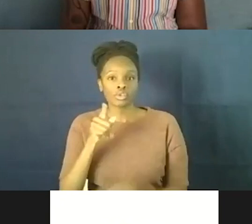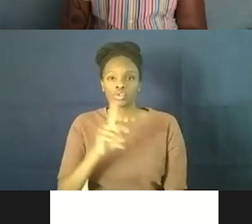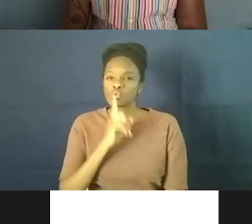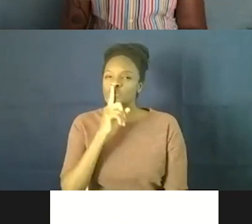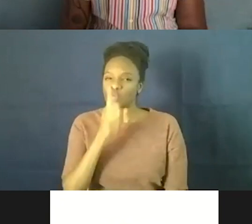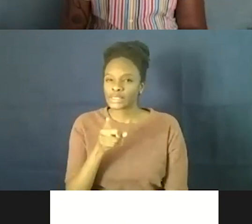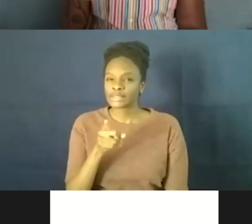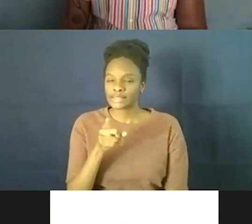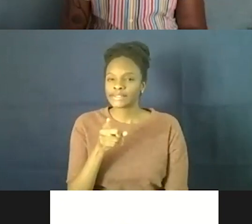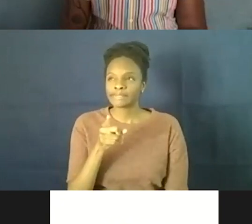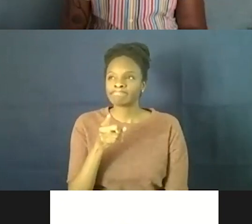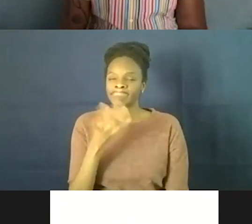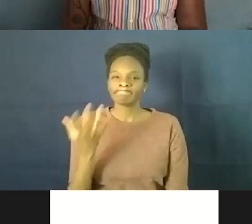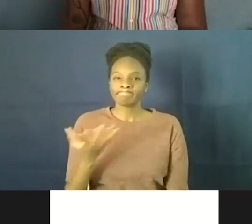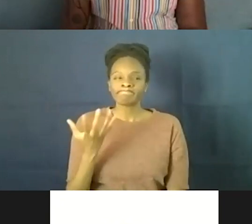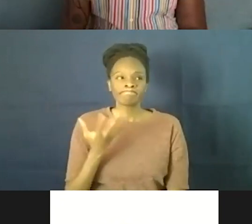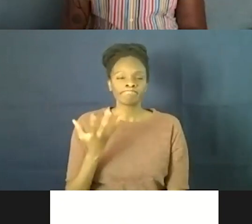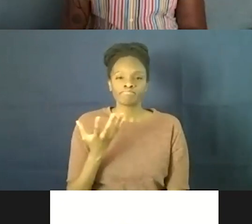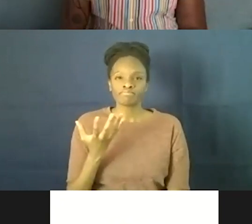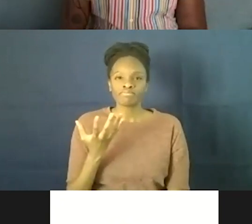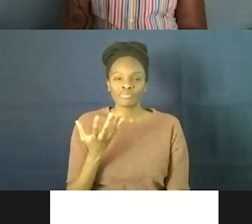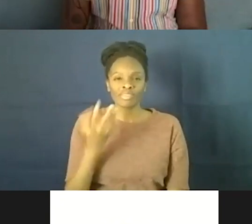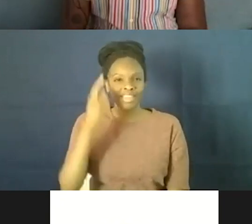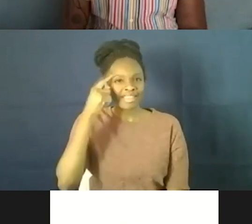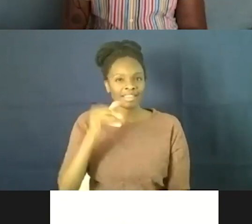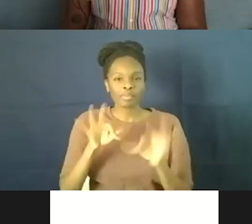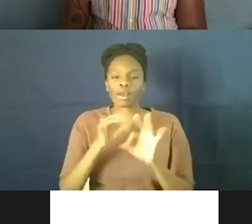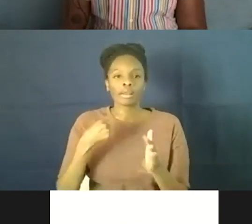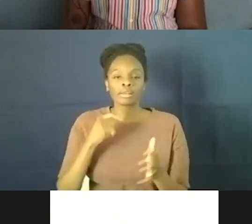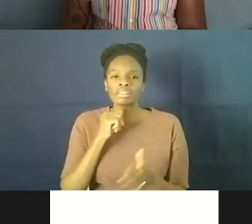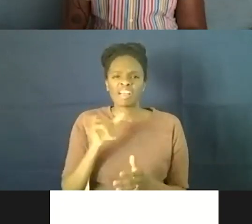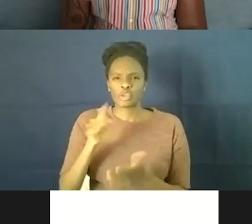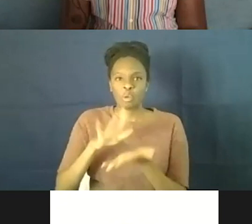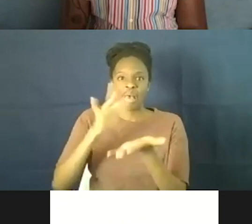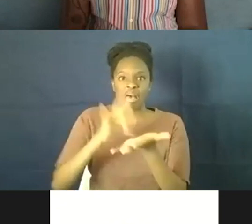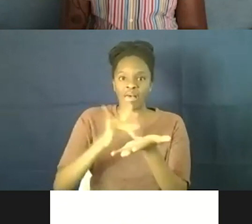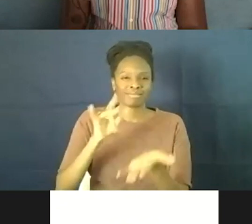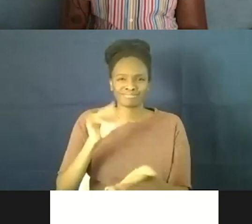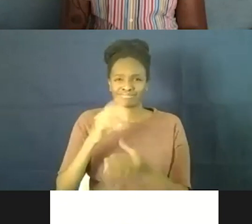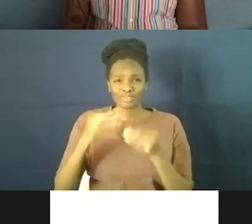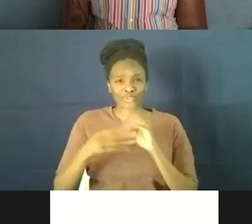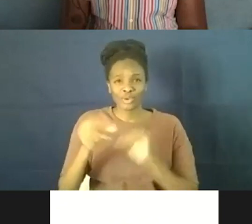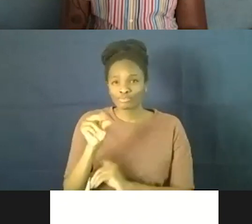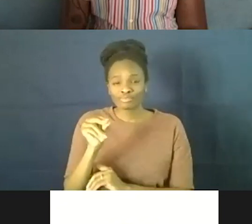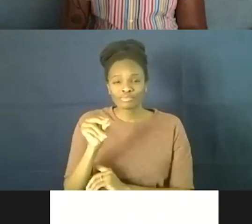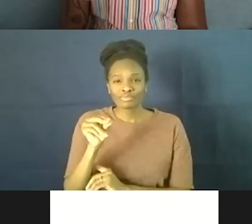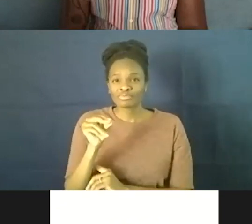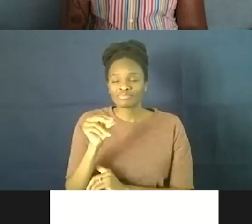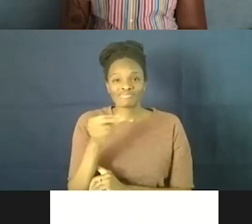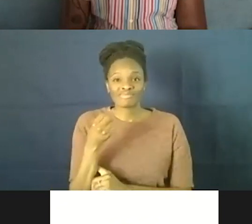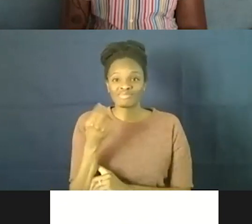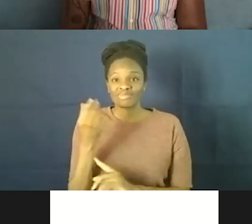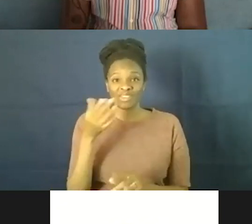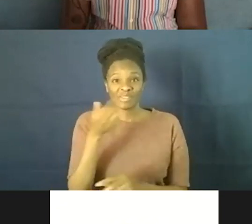that, not in a like, I'm going to take advantage and take your story and just, like, you know, and throw out anything that